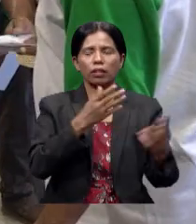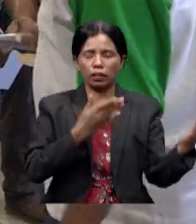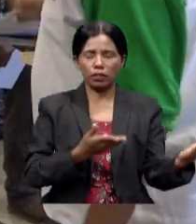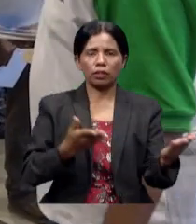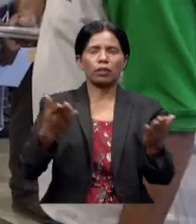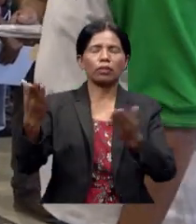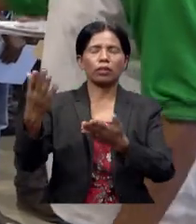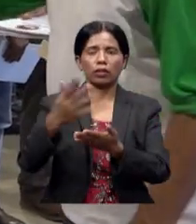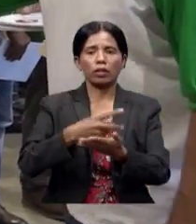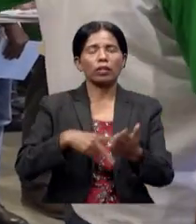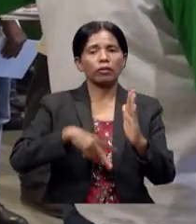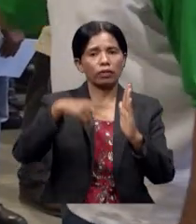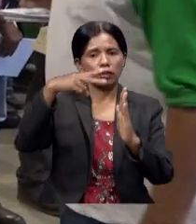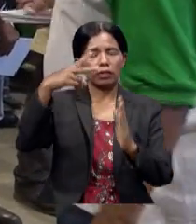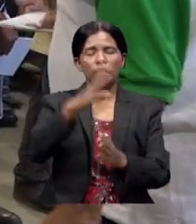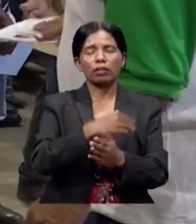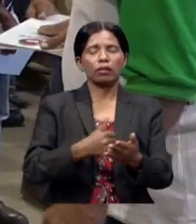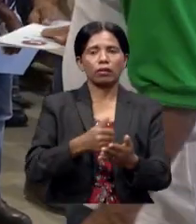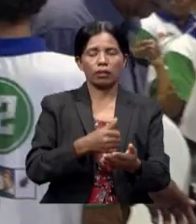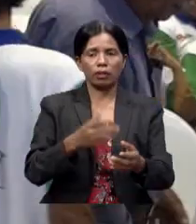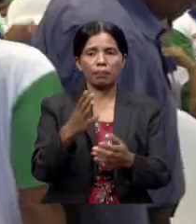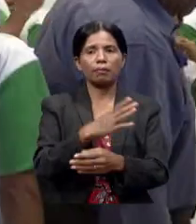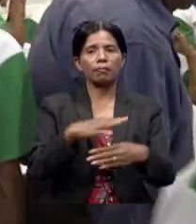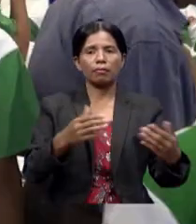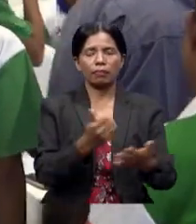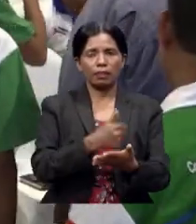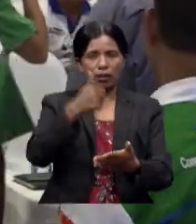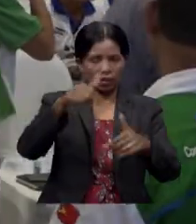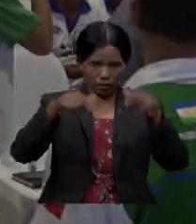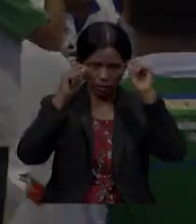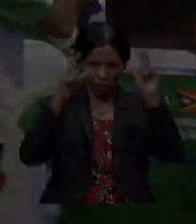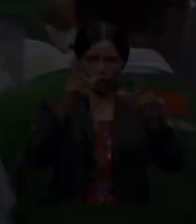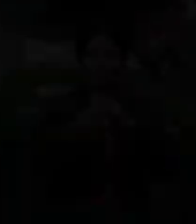vitória e eleição parlamentar Tinanem. Jimmy Fernandes, Tito Silva, GMN.